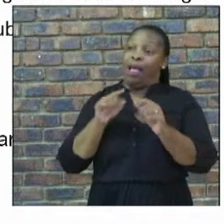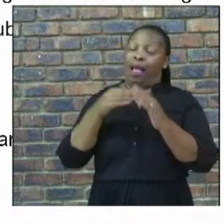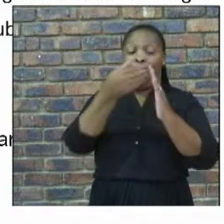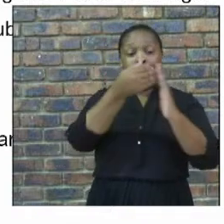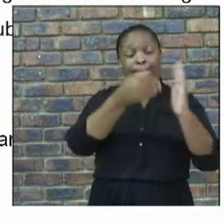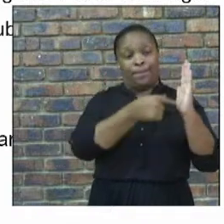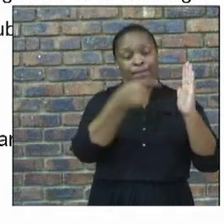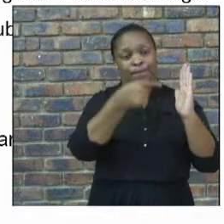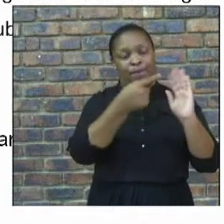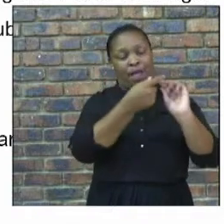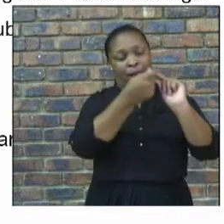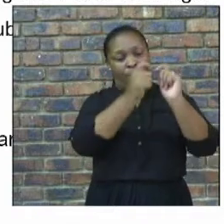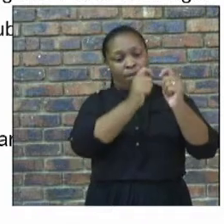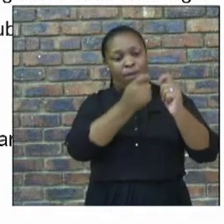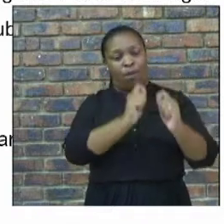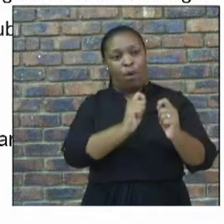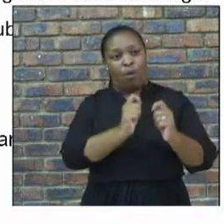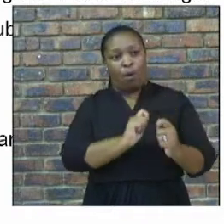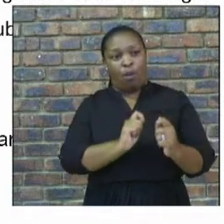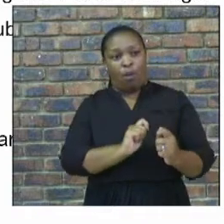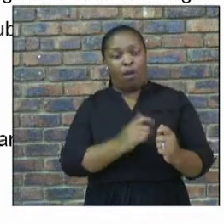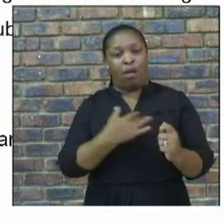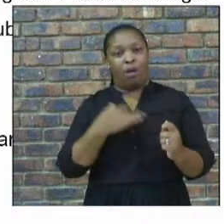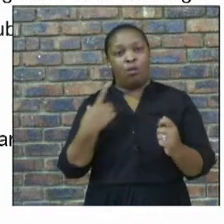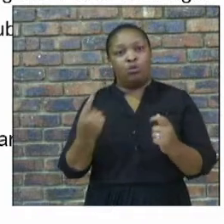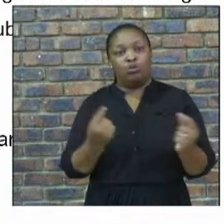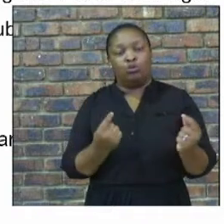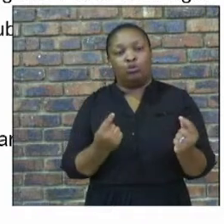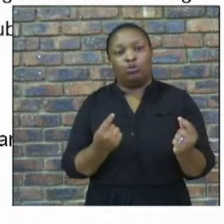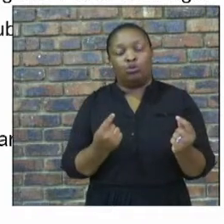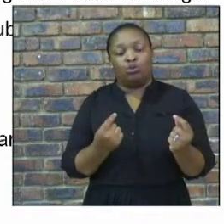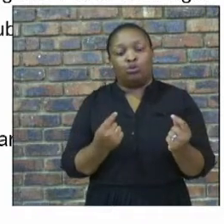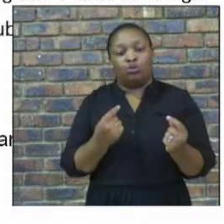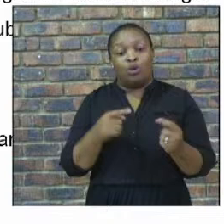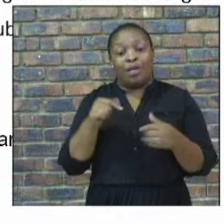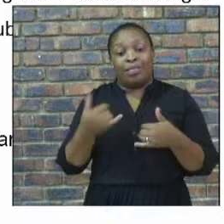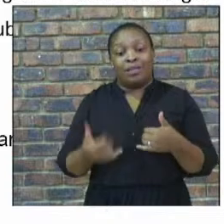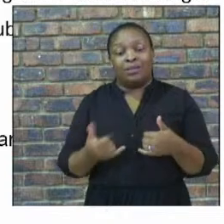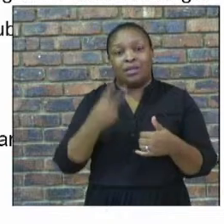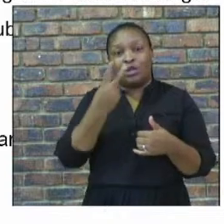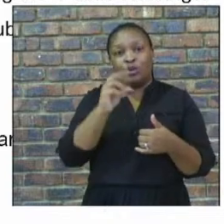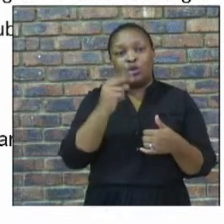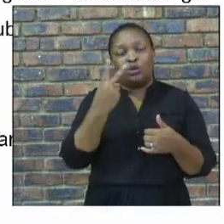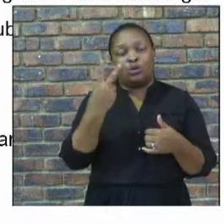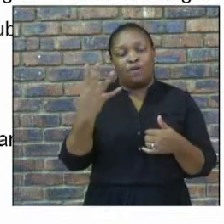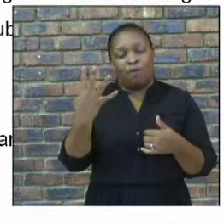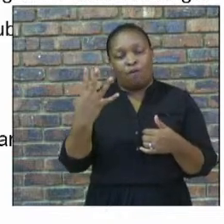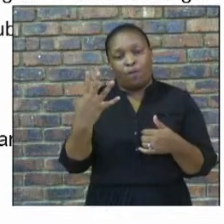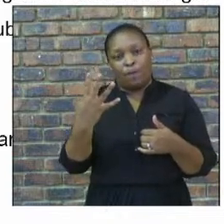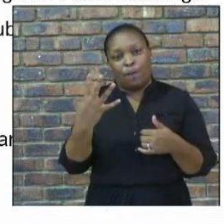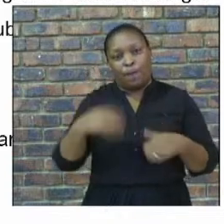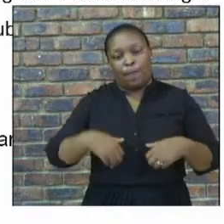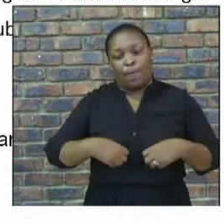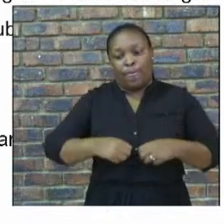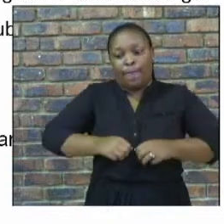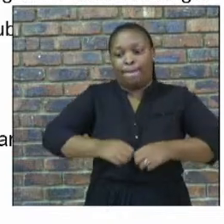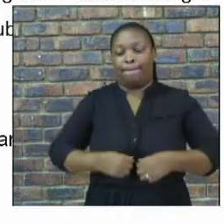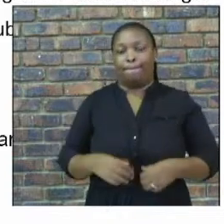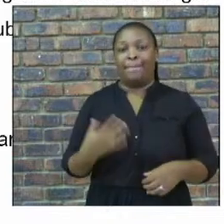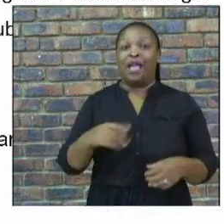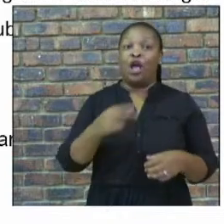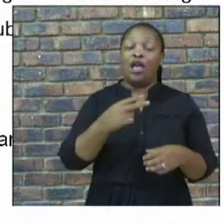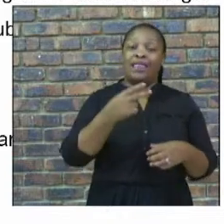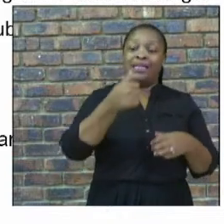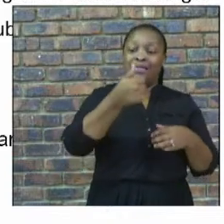on public recommendations received. The National Assembly considered the bill on the 6th